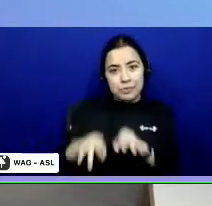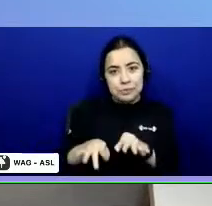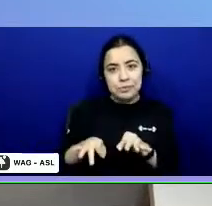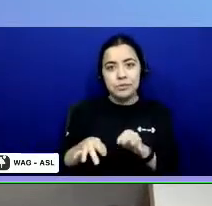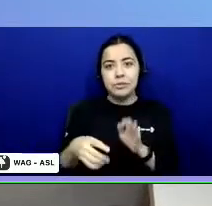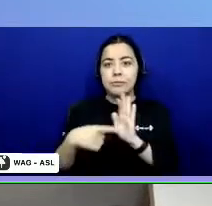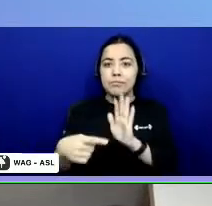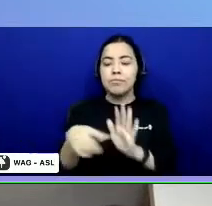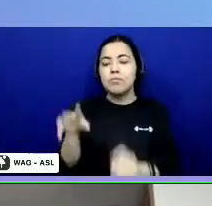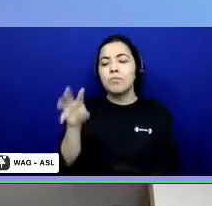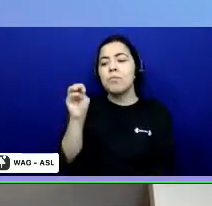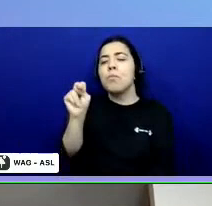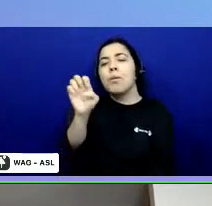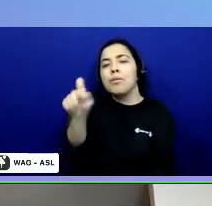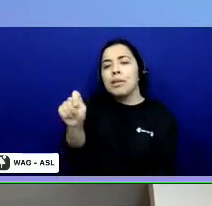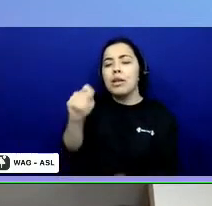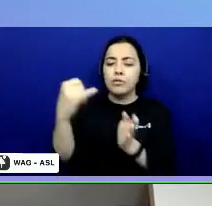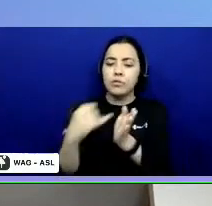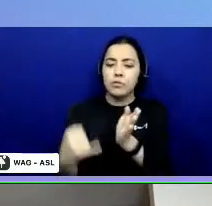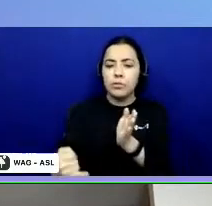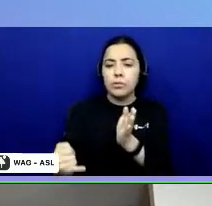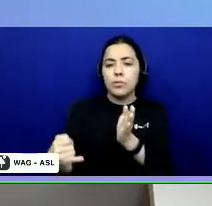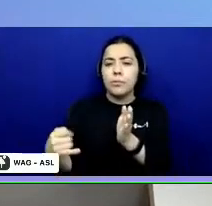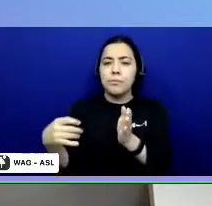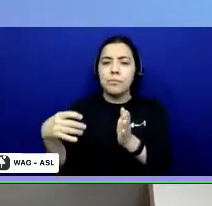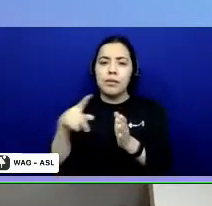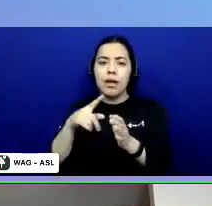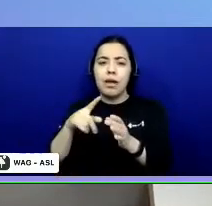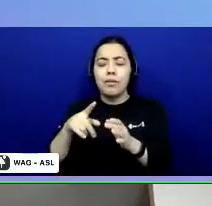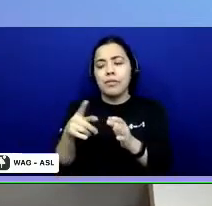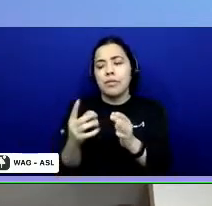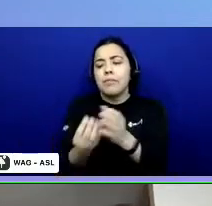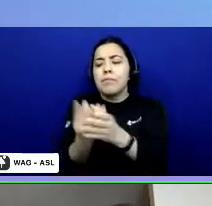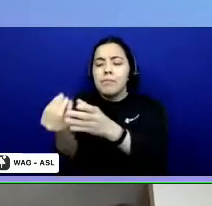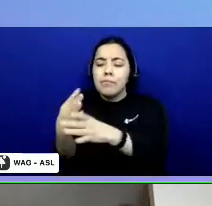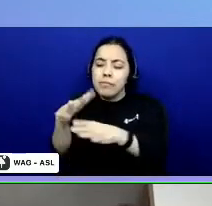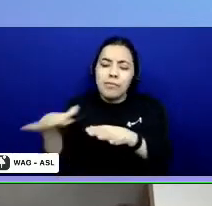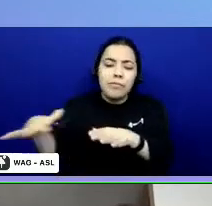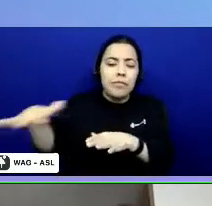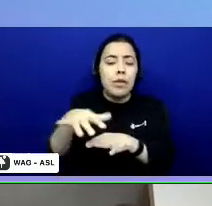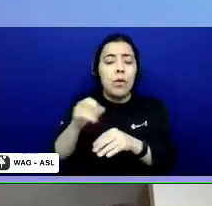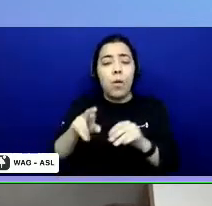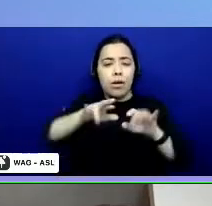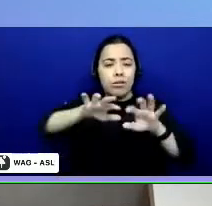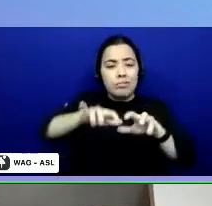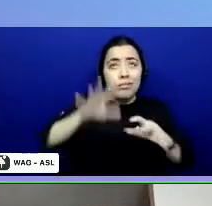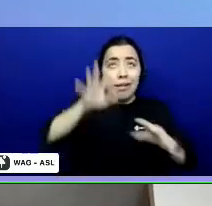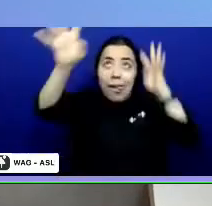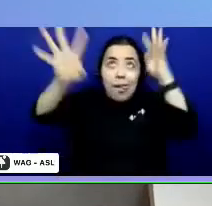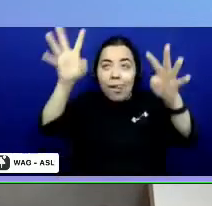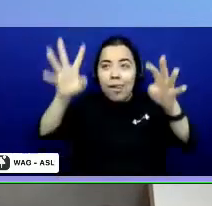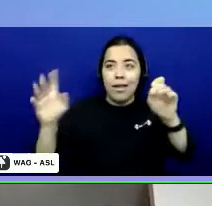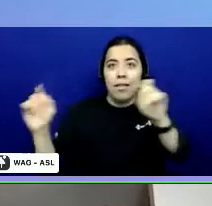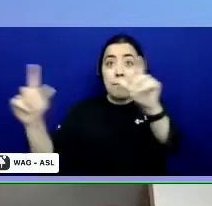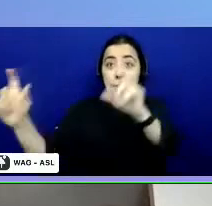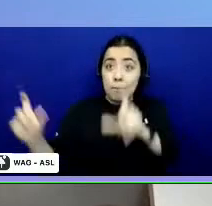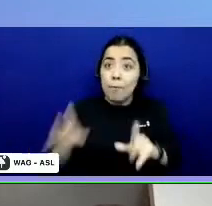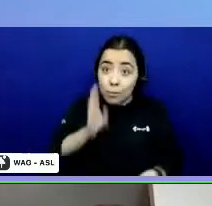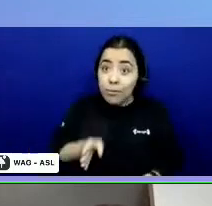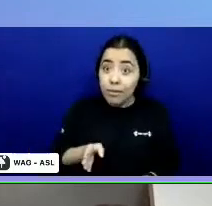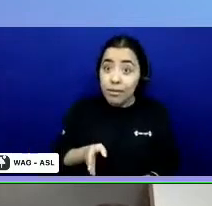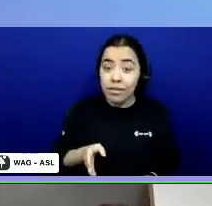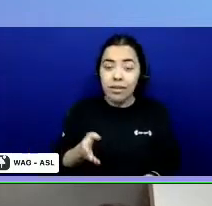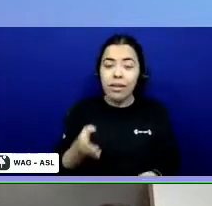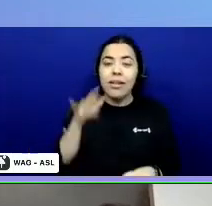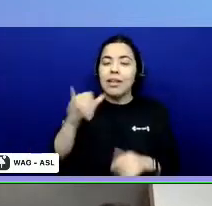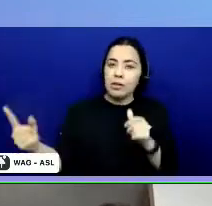Monet drawing of hay bales in a field, or you can get a lot crazier than that. I certainly had a lot of fun with it. But that was maybe the